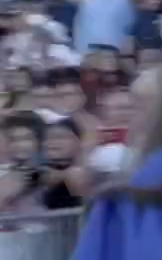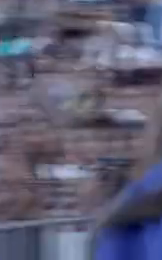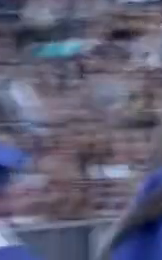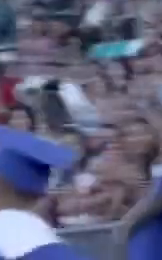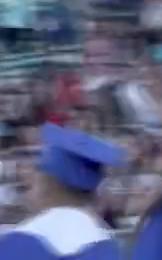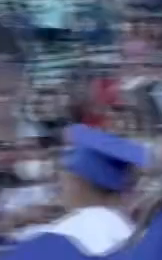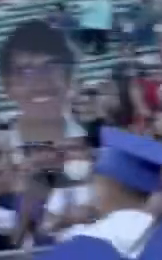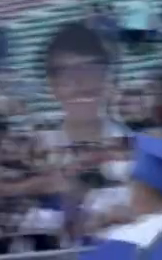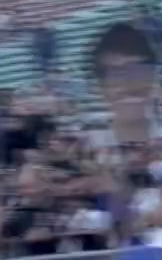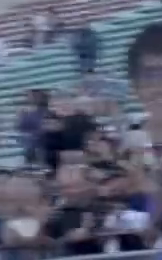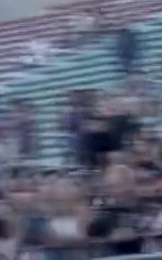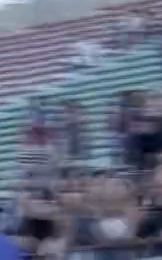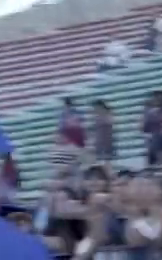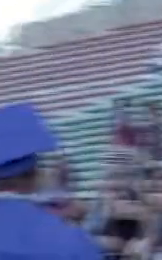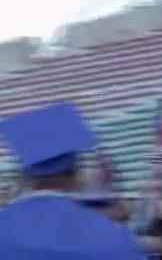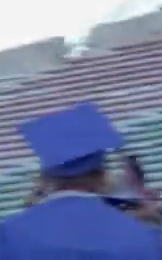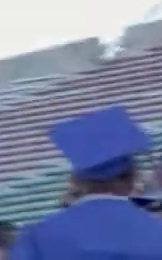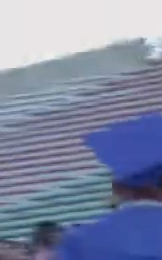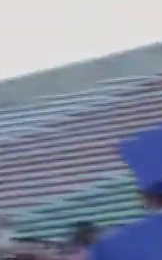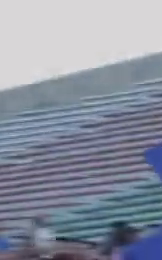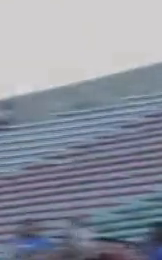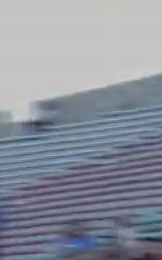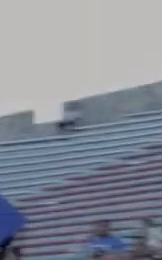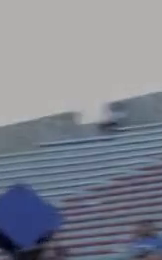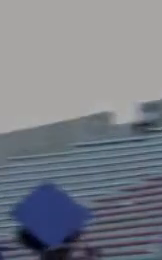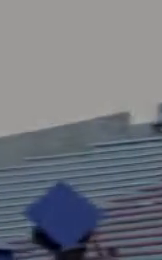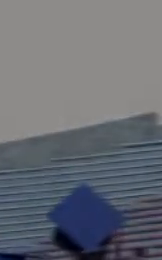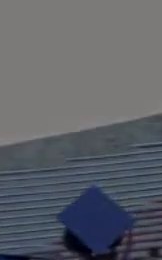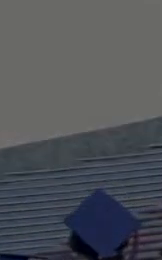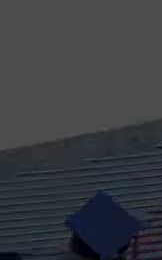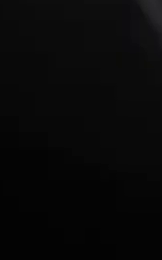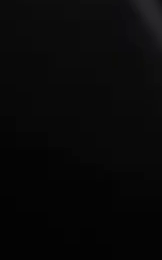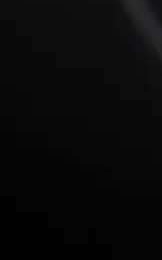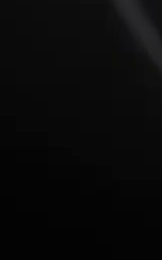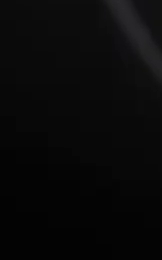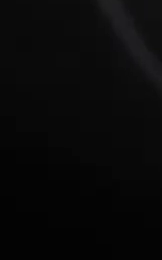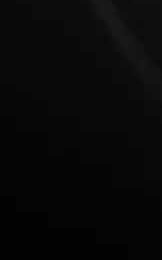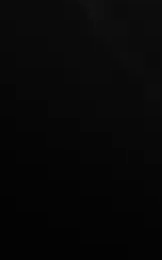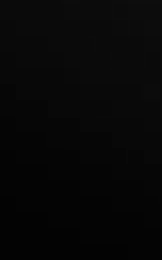SAISD will get you there. Register now at